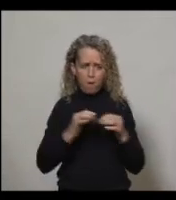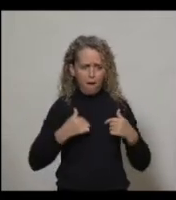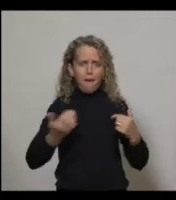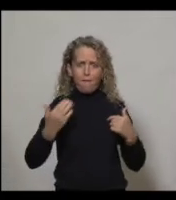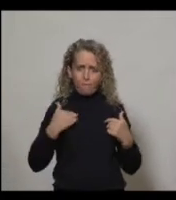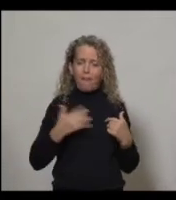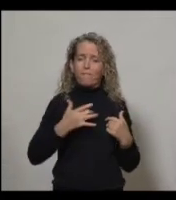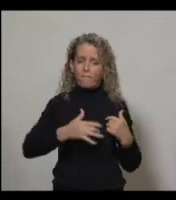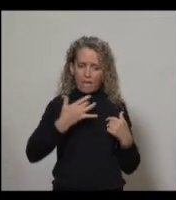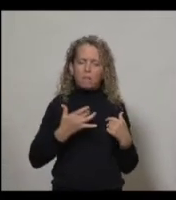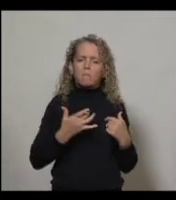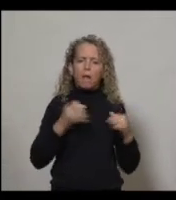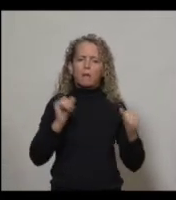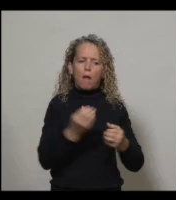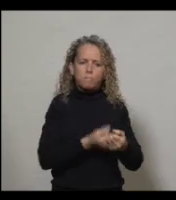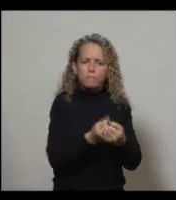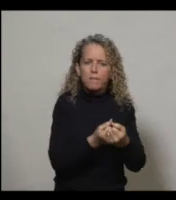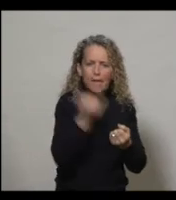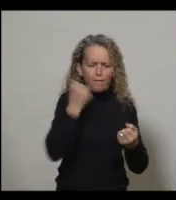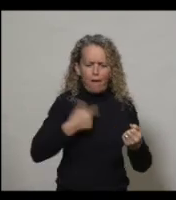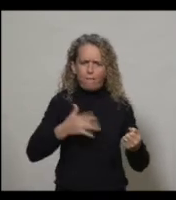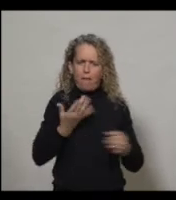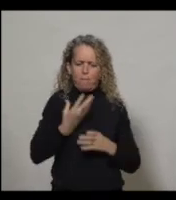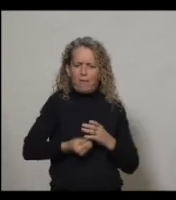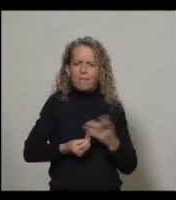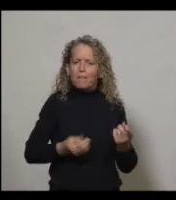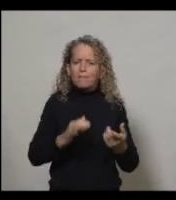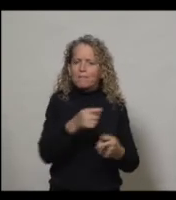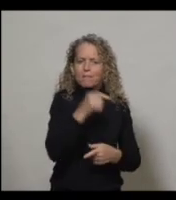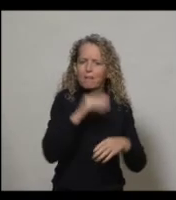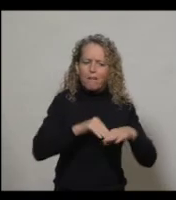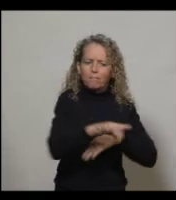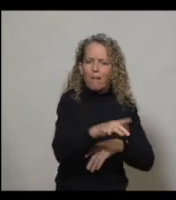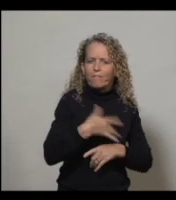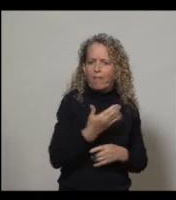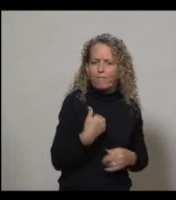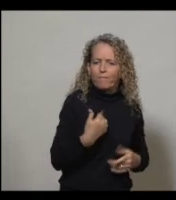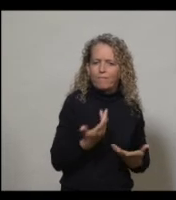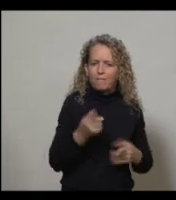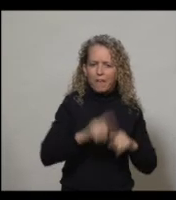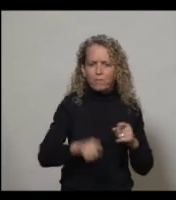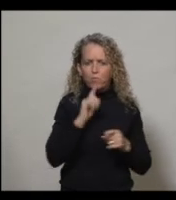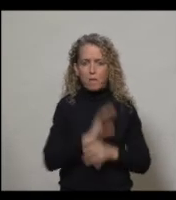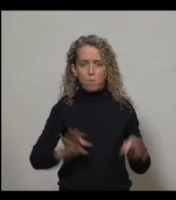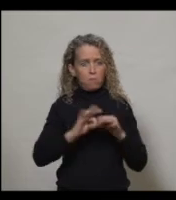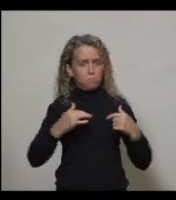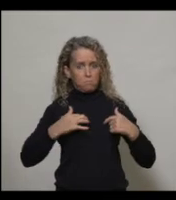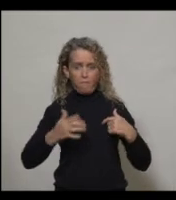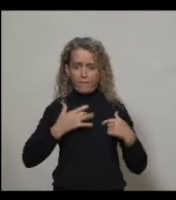how do we feel that in our own systems. So the principles are the same for us. Do we feel